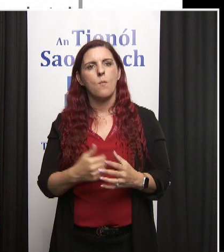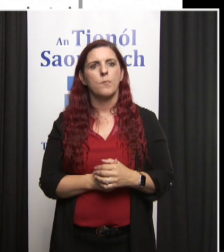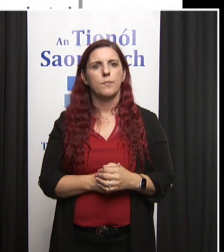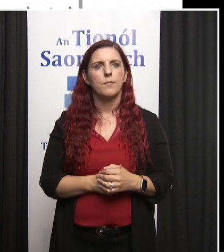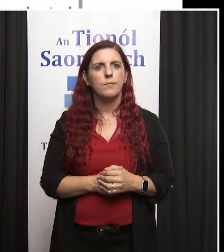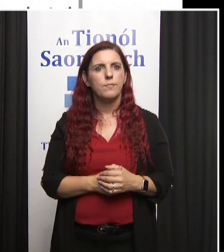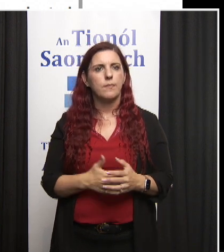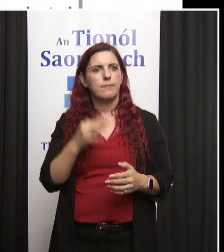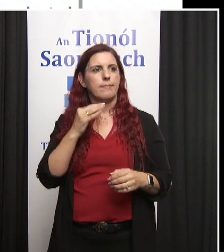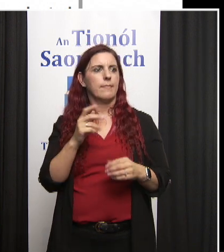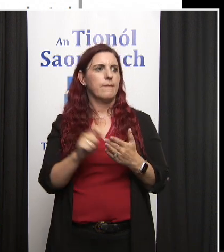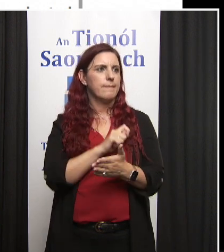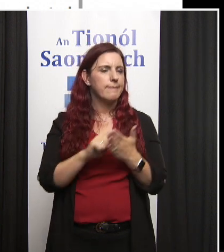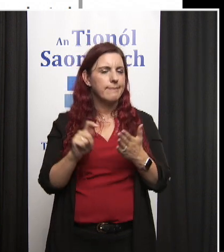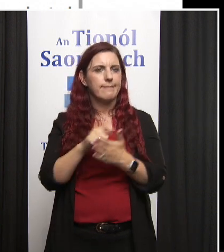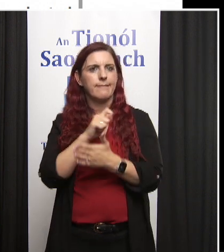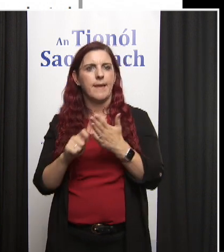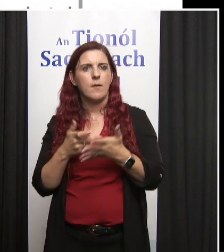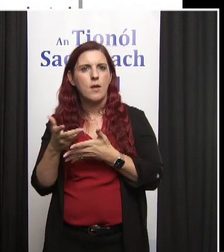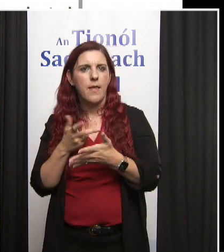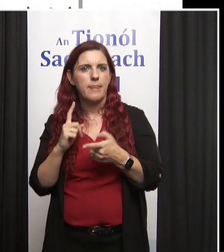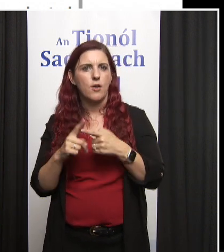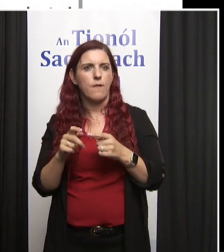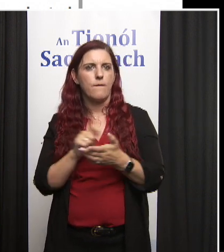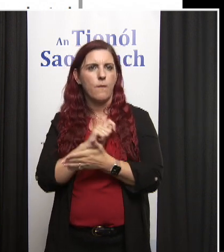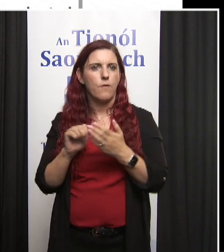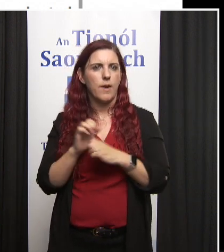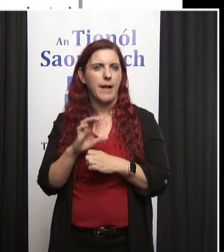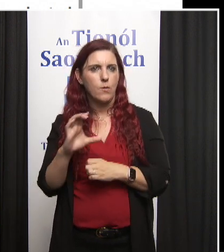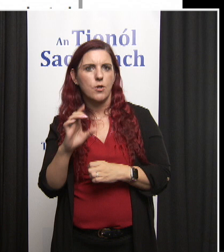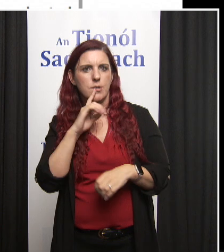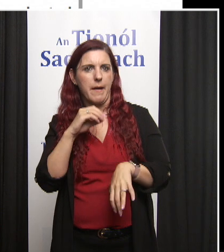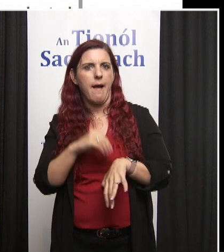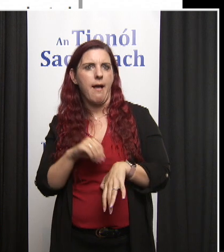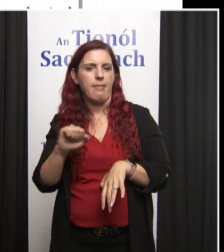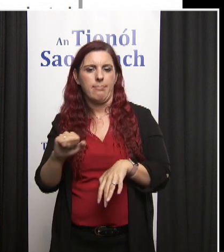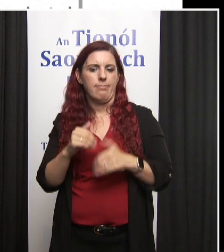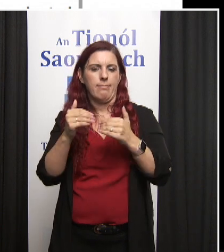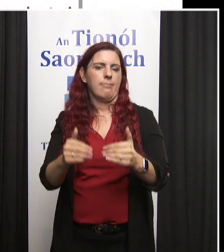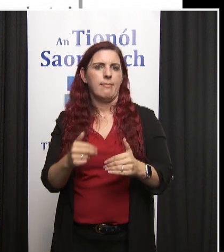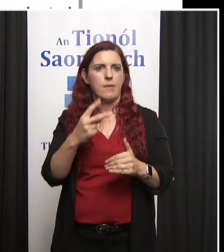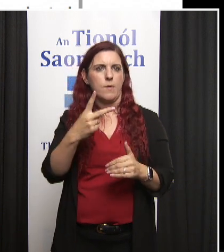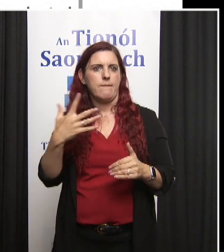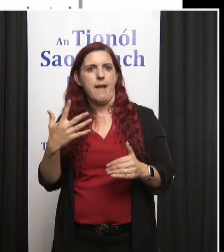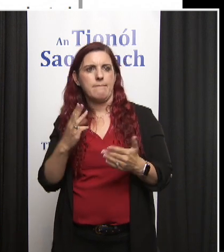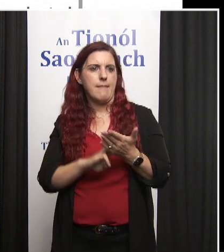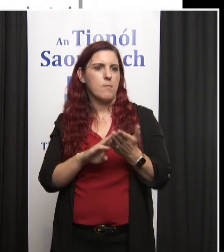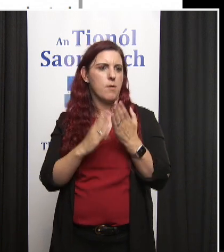you're voting for your councillors, you're also coming out to vote and you're voting for your councillors to be on this 25 panel as well. So